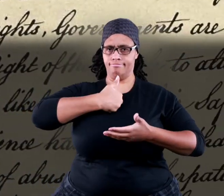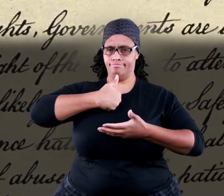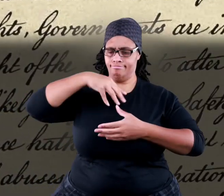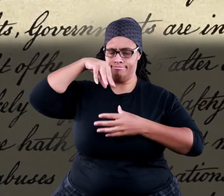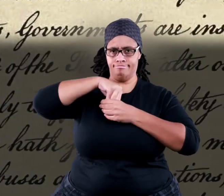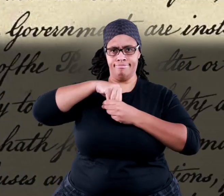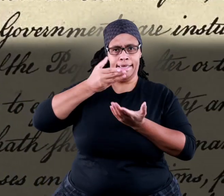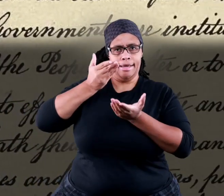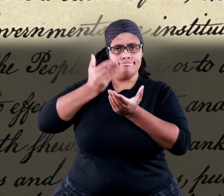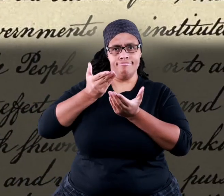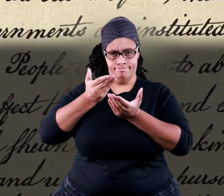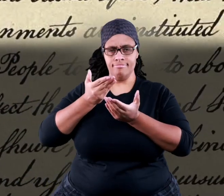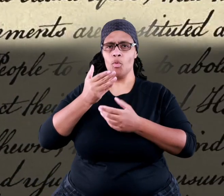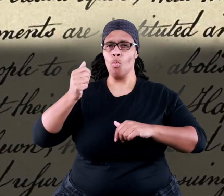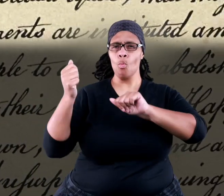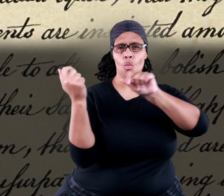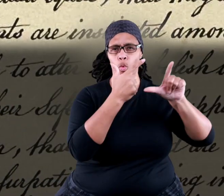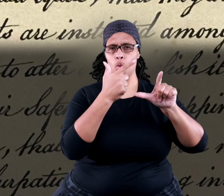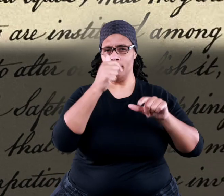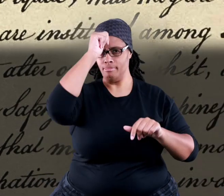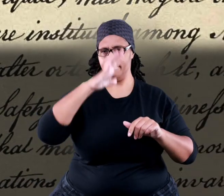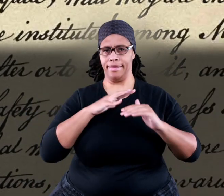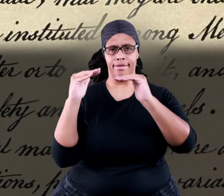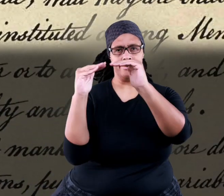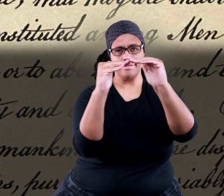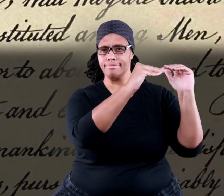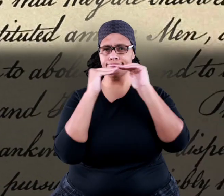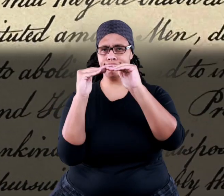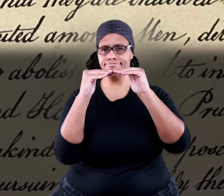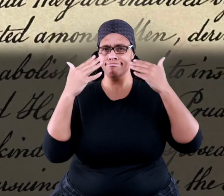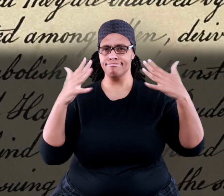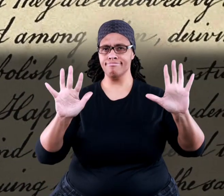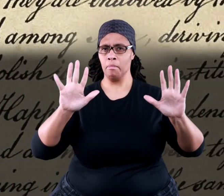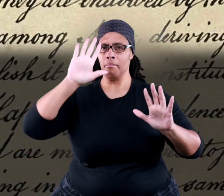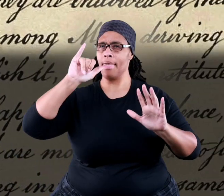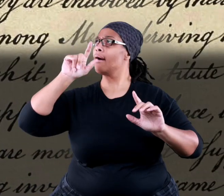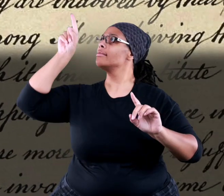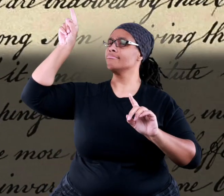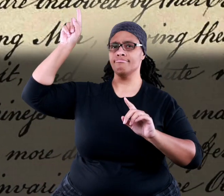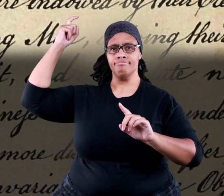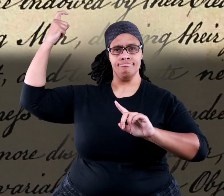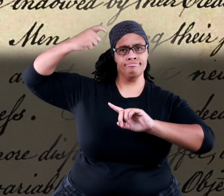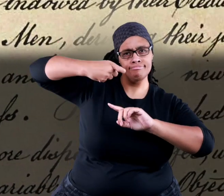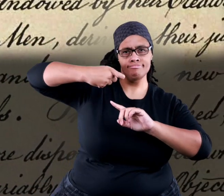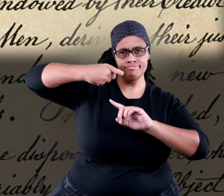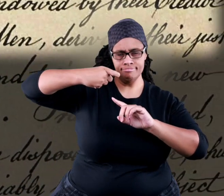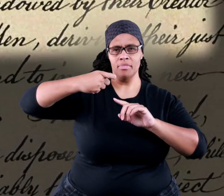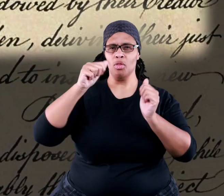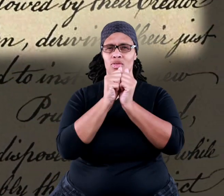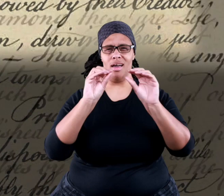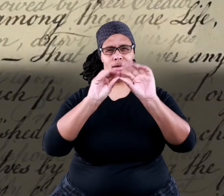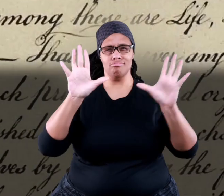truths to be self-evident, that all men are created equal, that they are endowed by